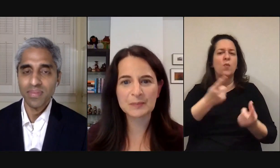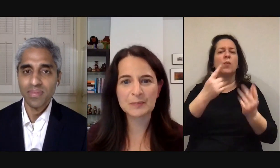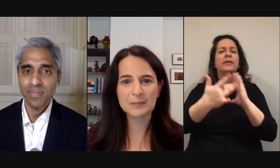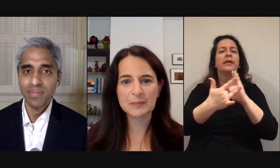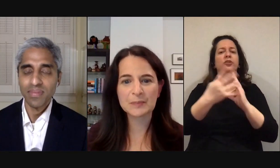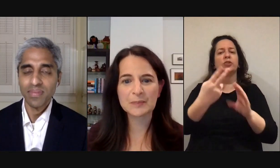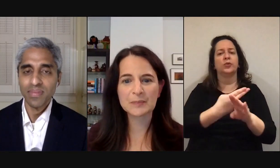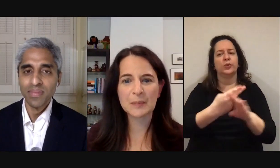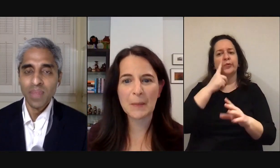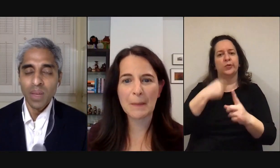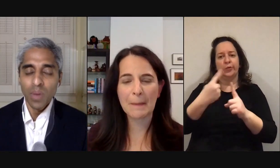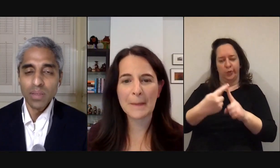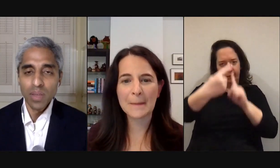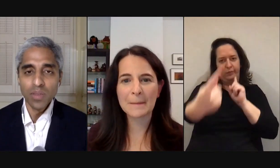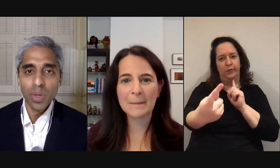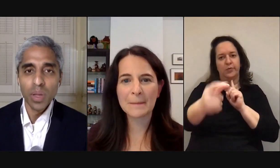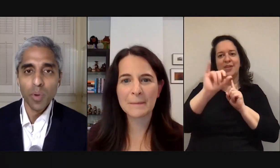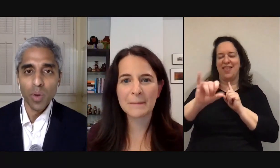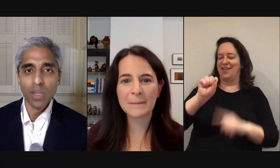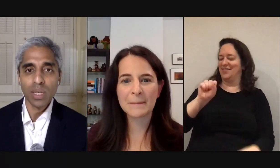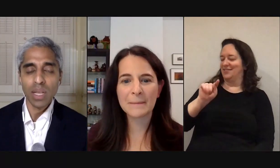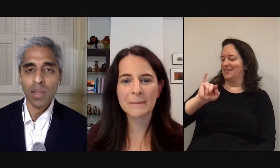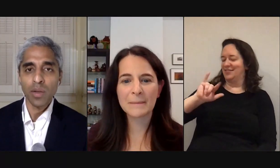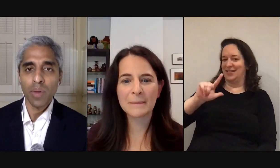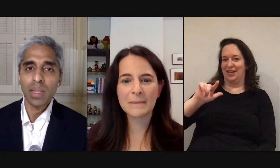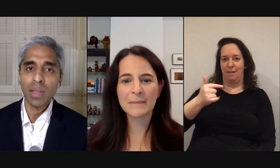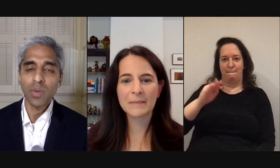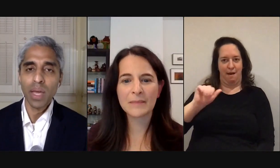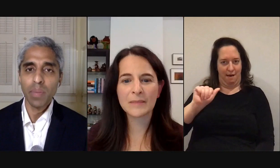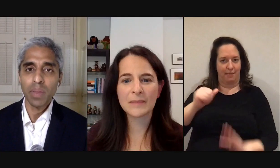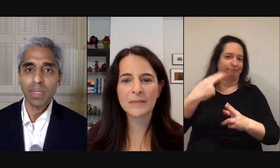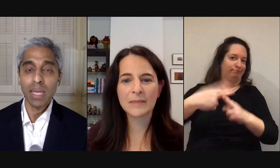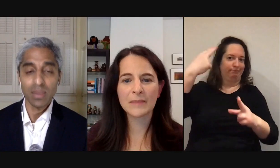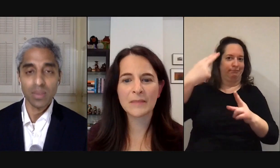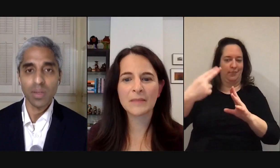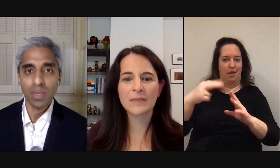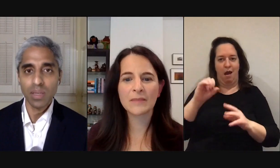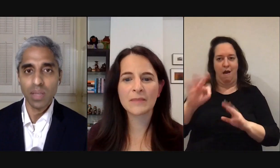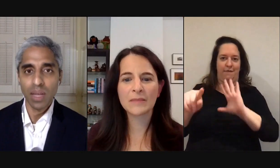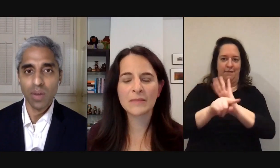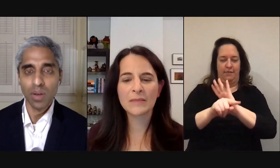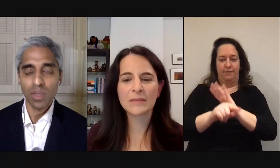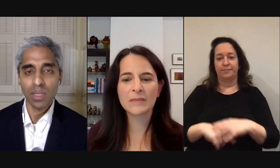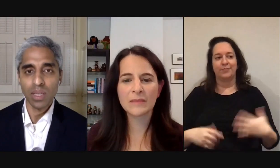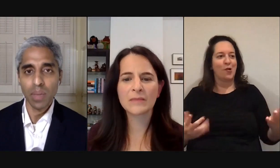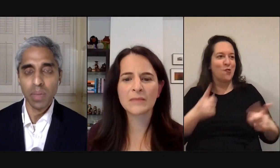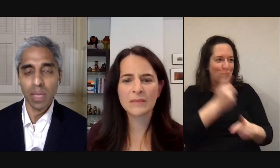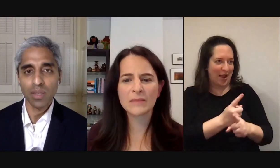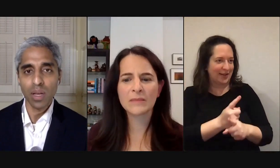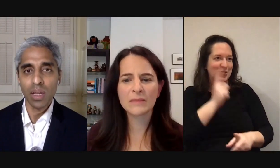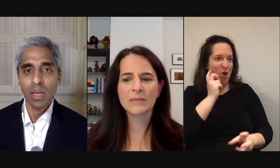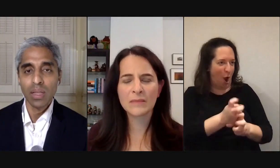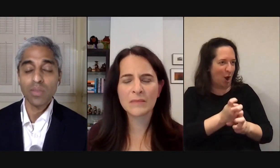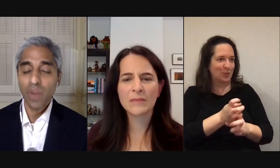well it's it's a really important question and you're right that if you can't get people to take it seriously then it's hard to get